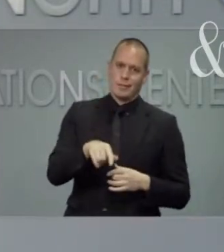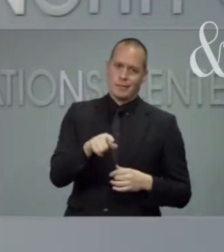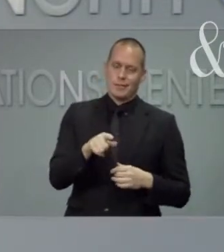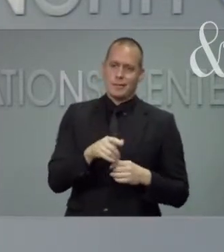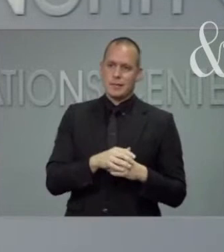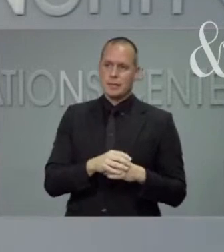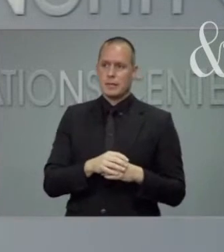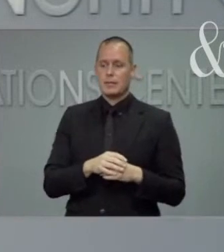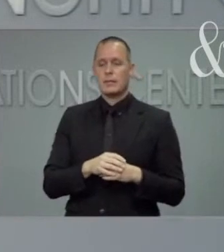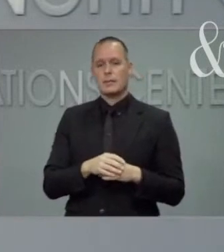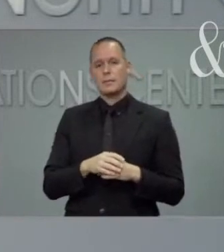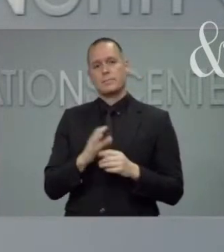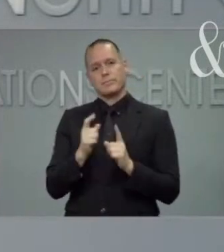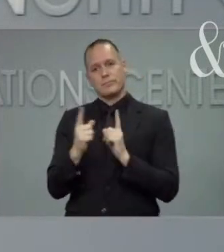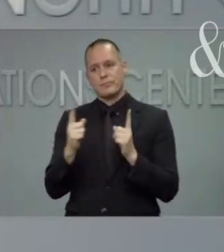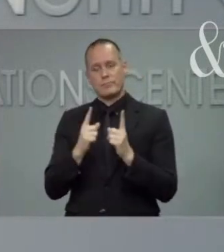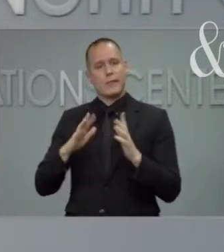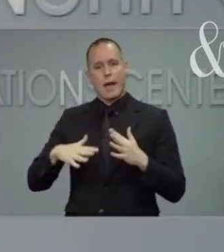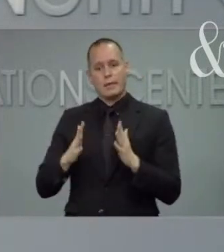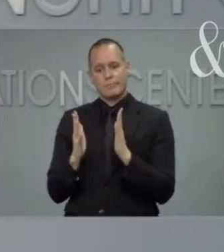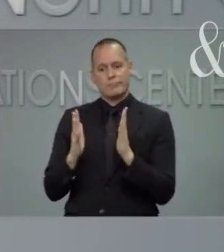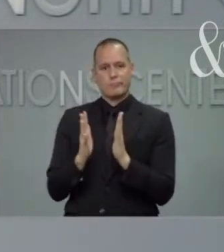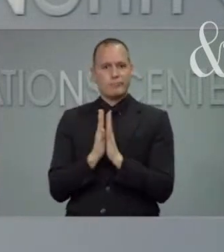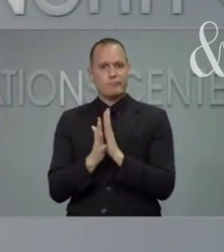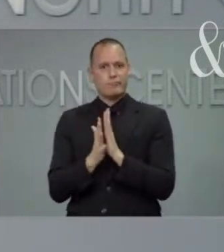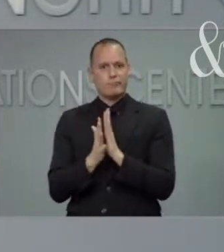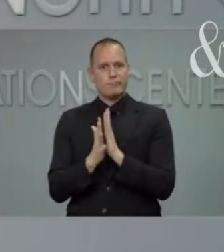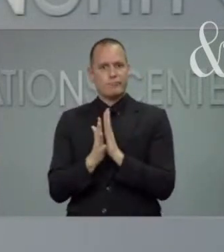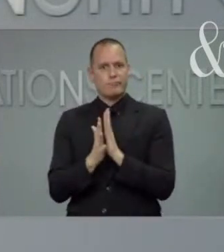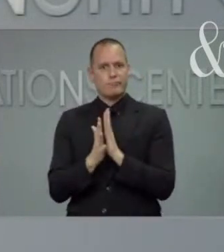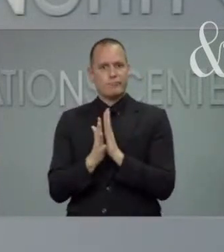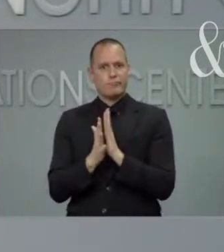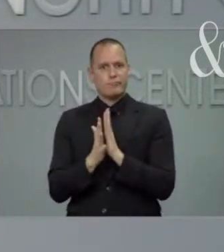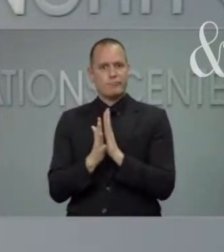masks and without social distancing. And we see that from